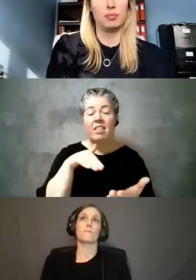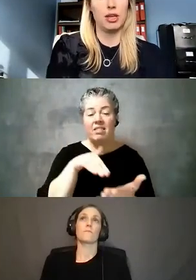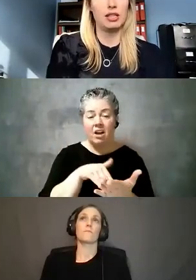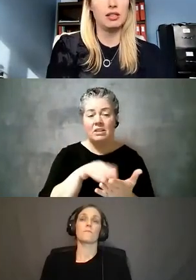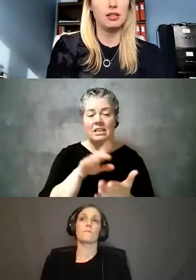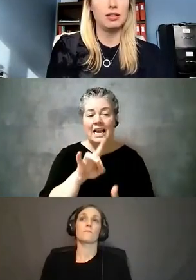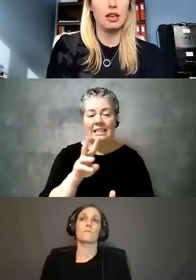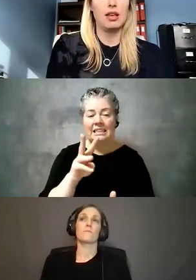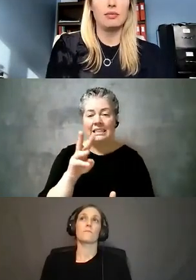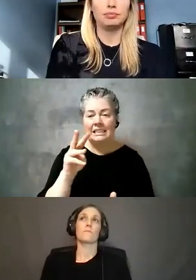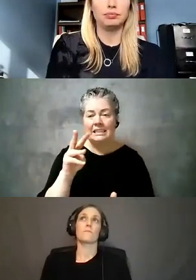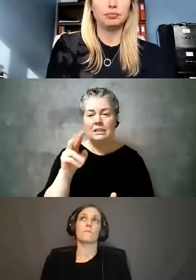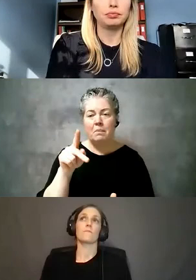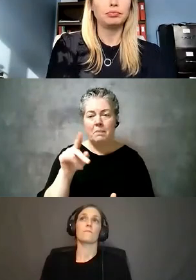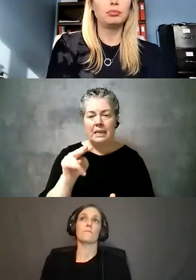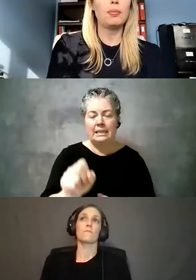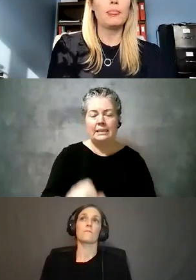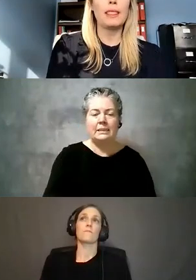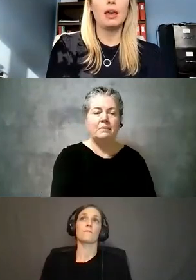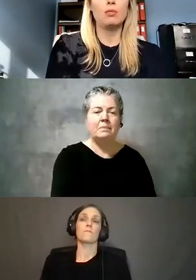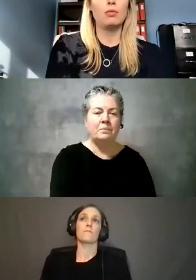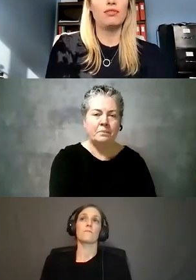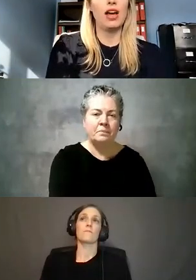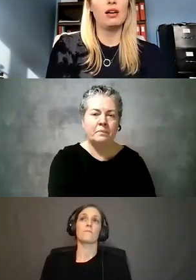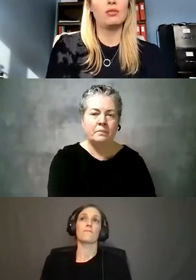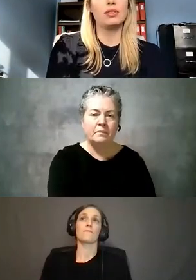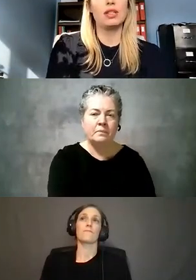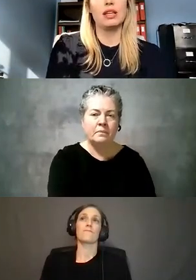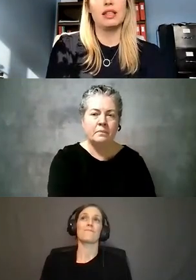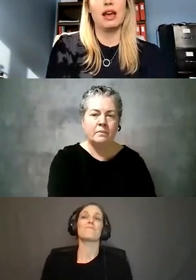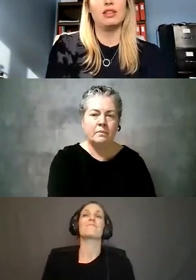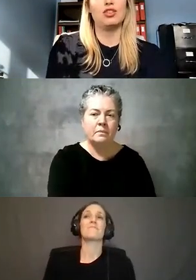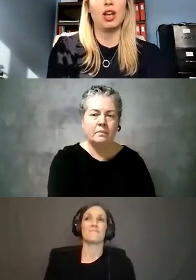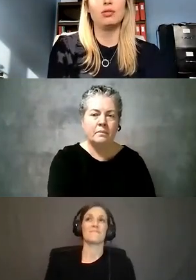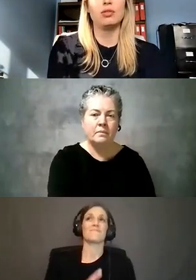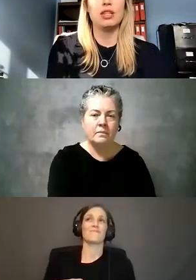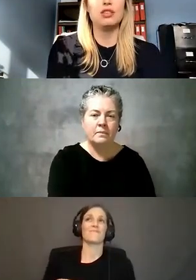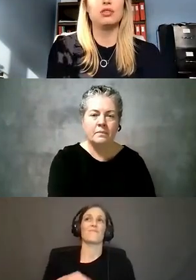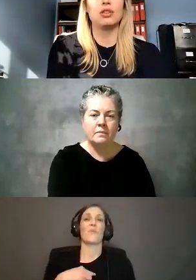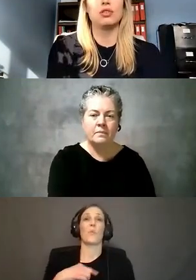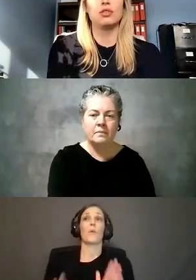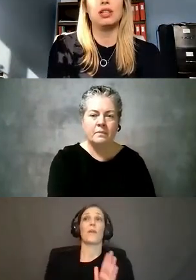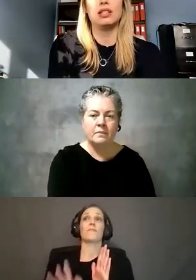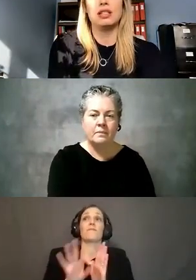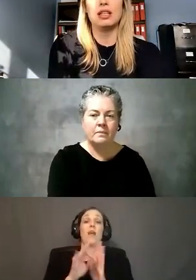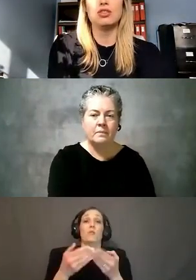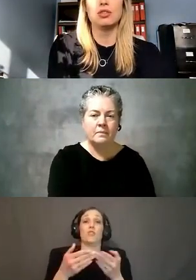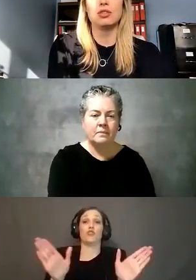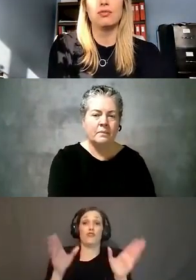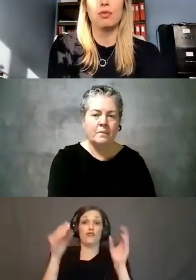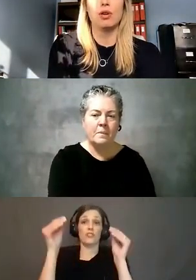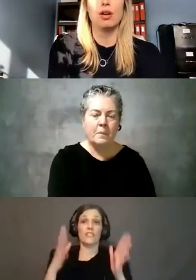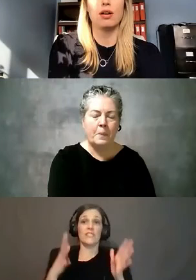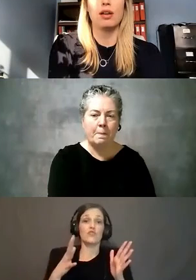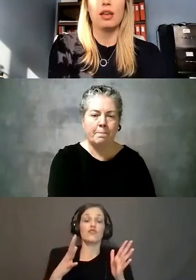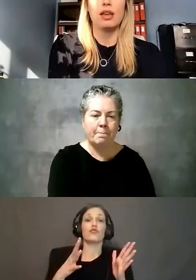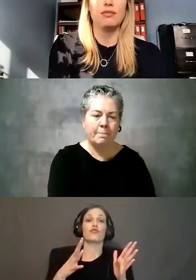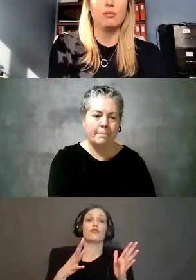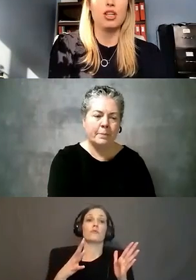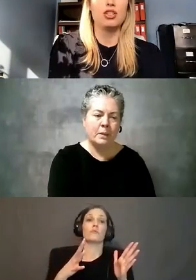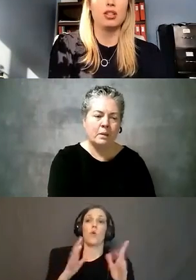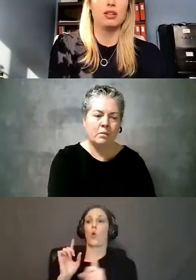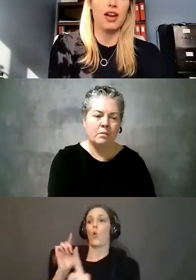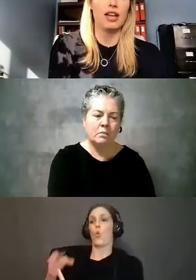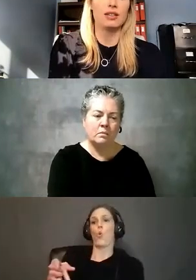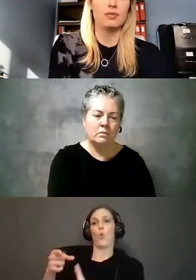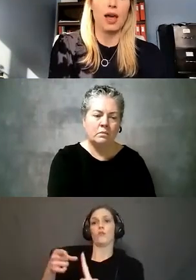135,086 pins. And what we found is that in general, teachers are turning to teachers for